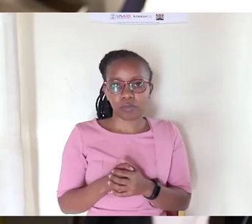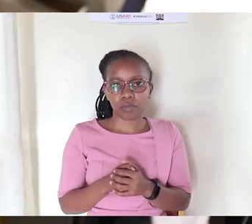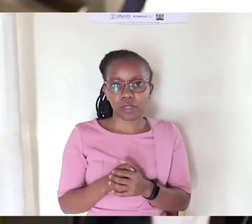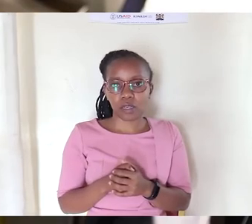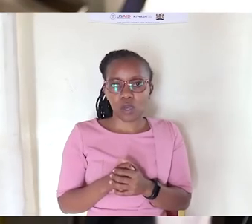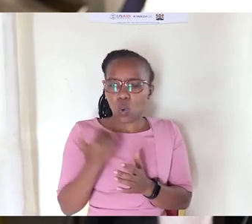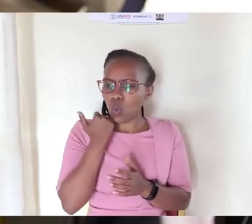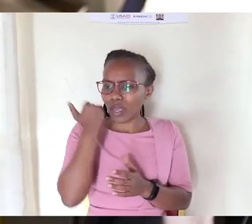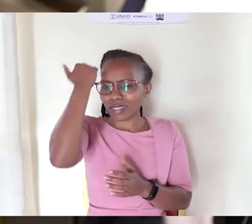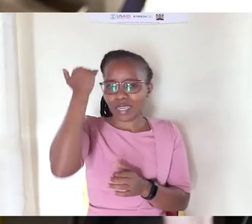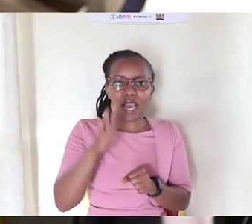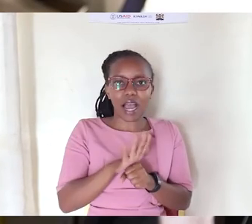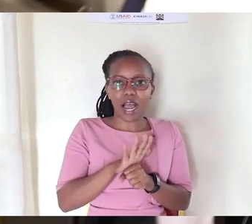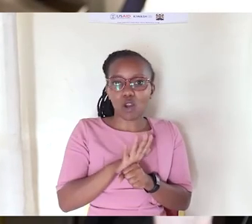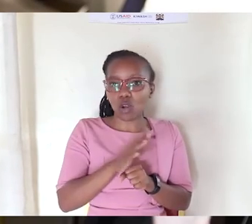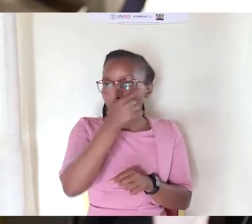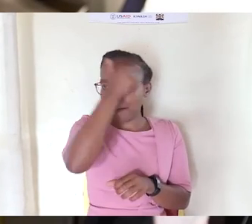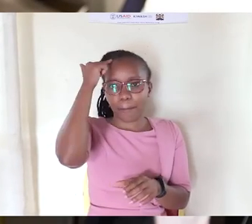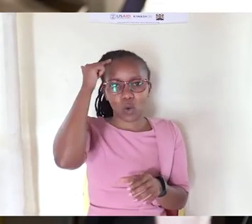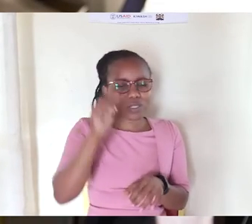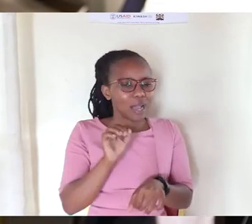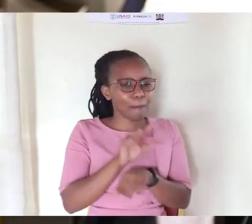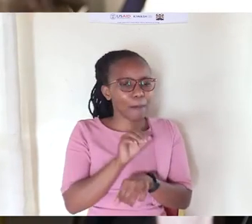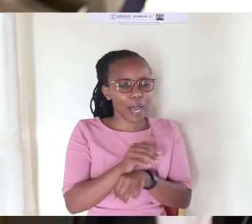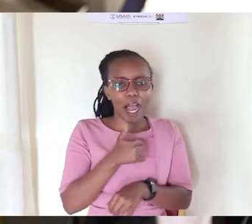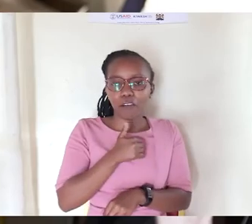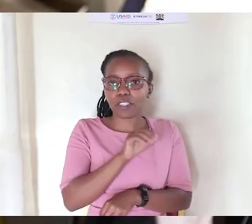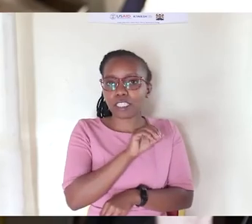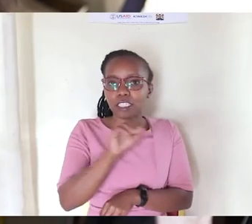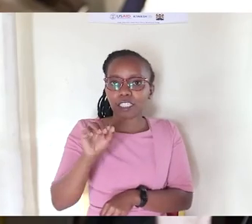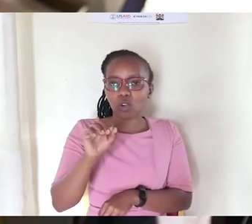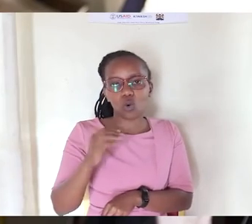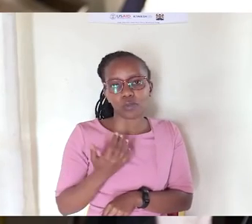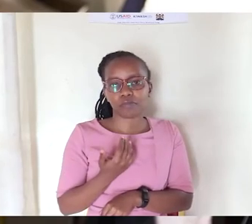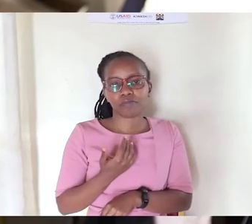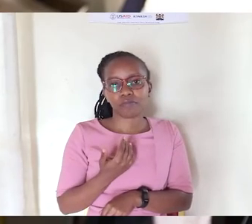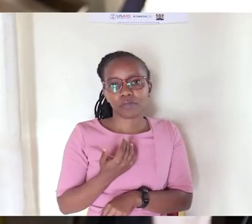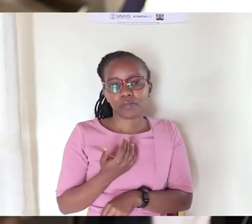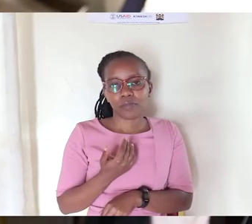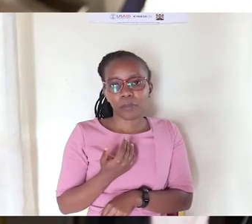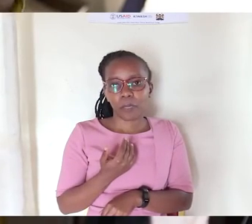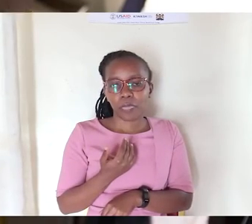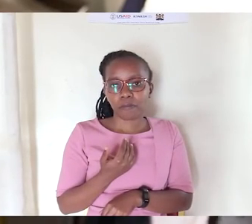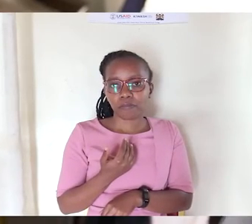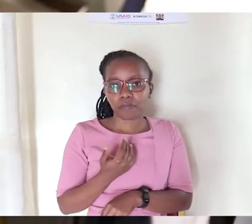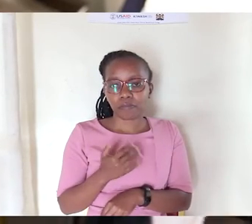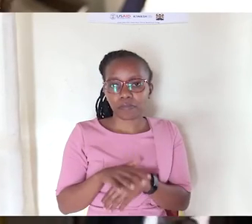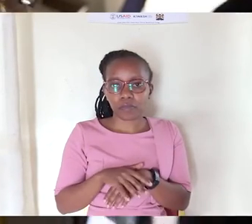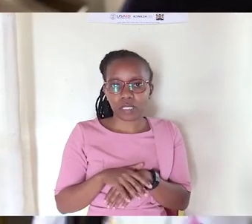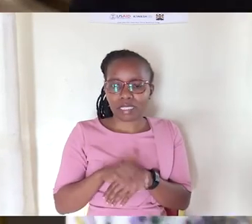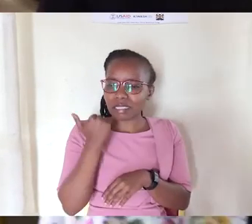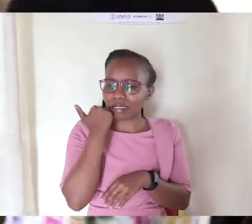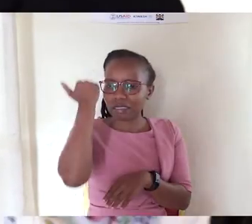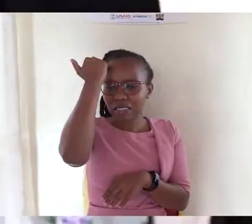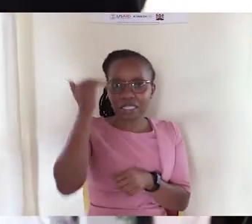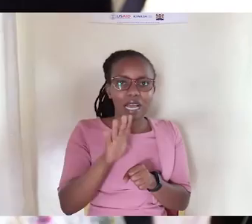and we don't have counselors because we haven't recruited, and we have recruited, we have not paid. So we deal with trauma in the only